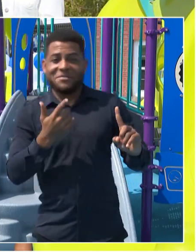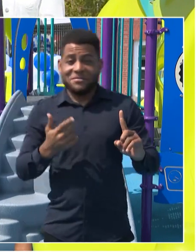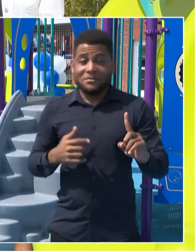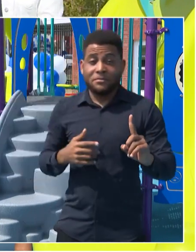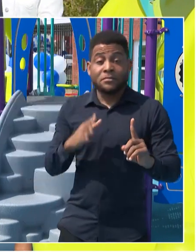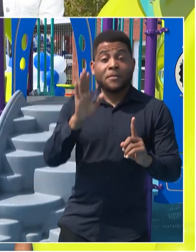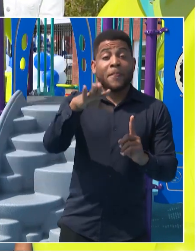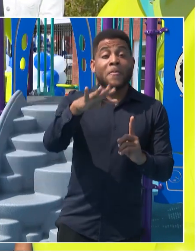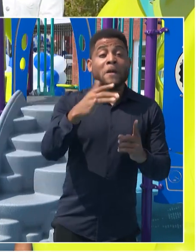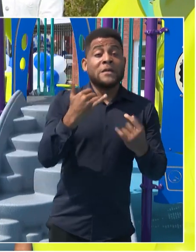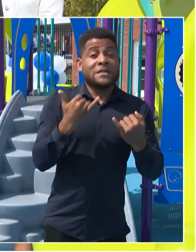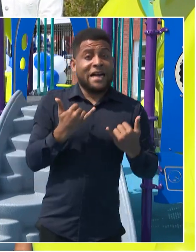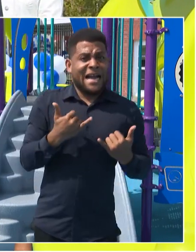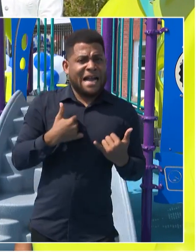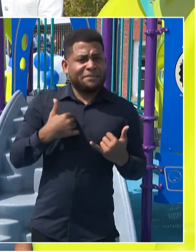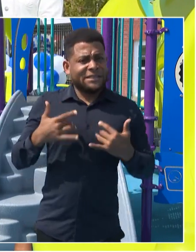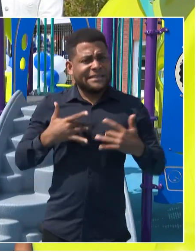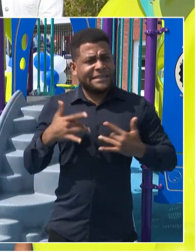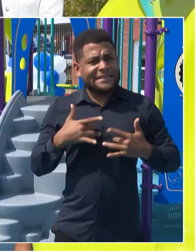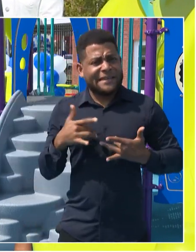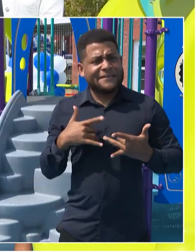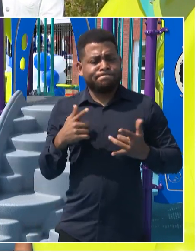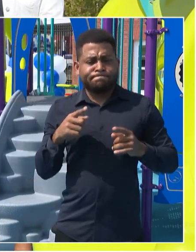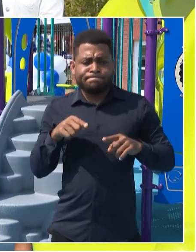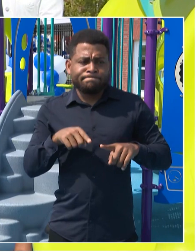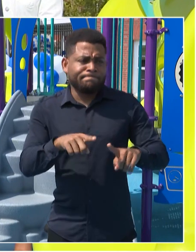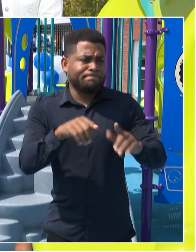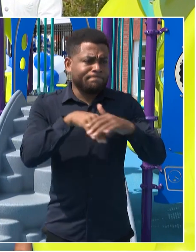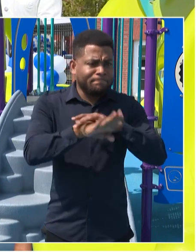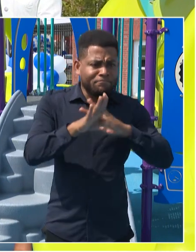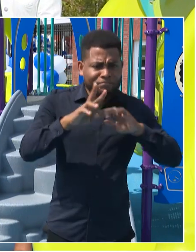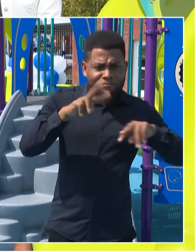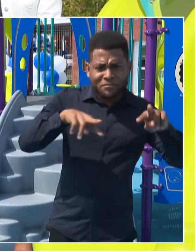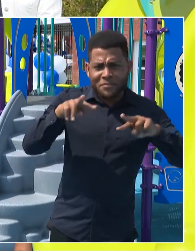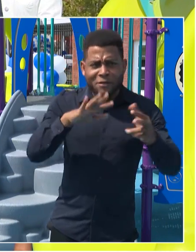generations. Now with this new lease on life, it'll educate Washingtonians for